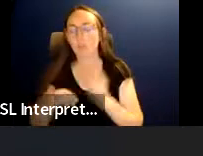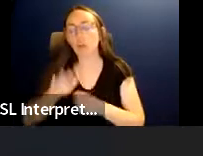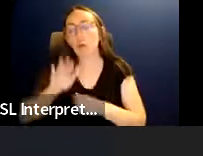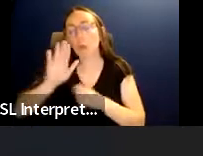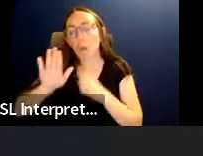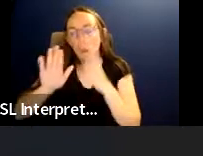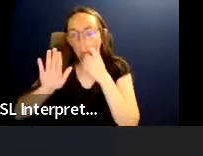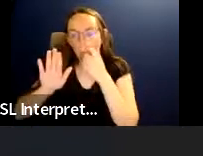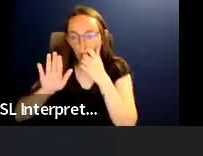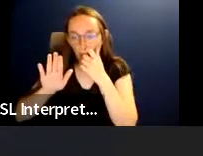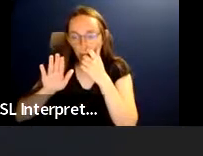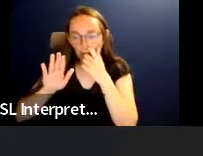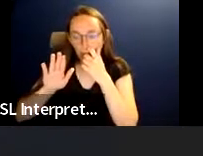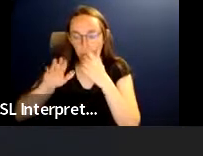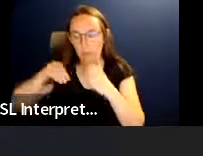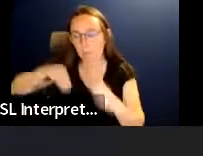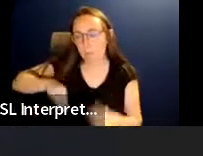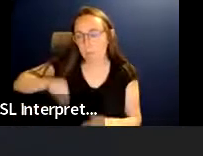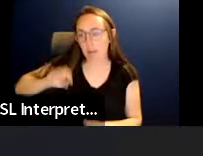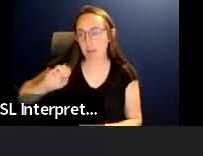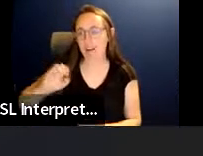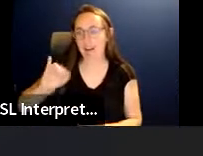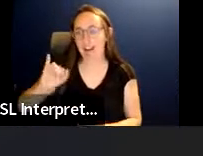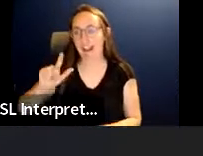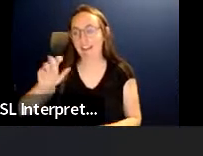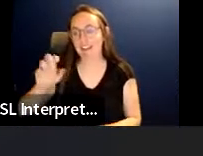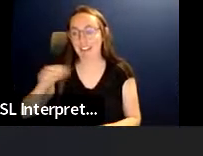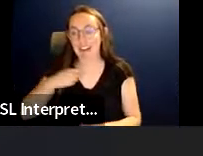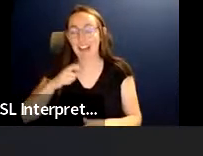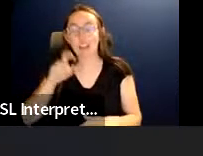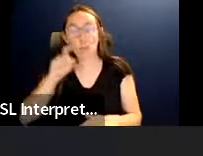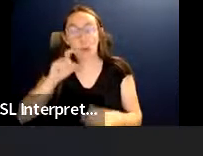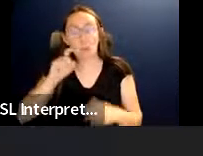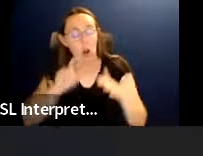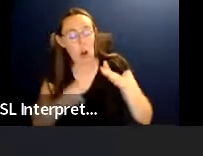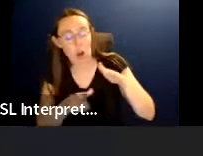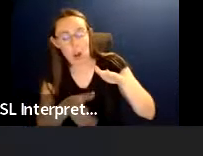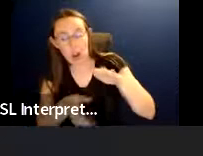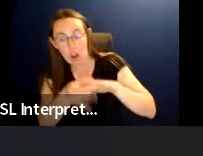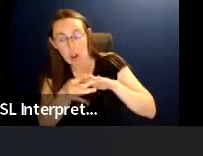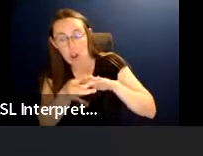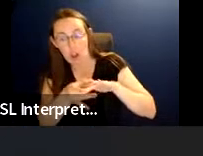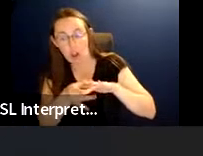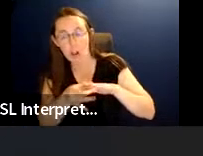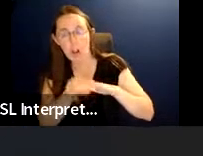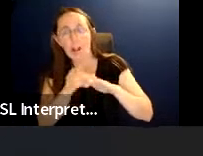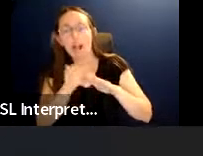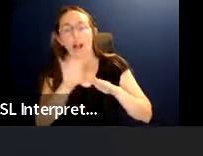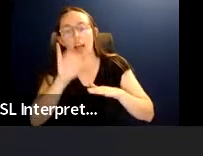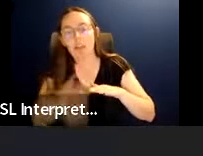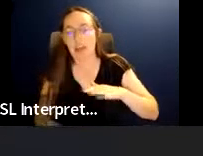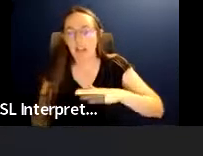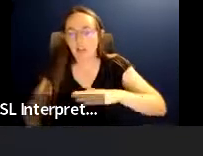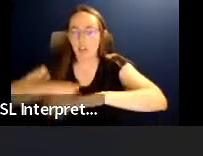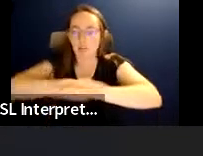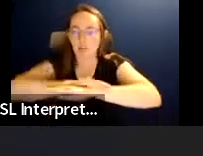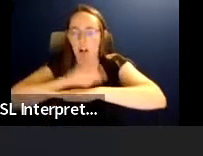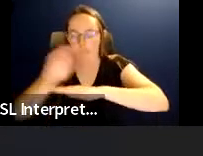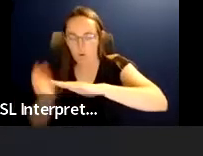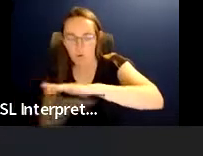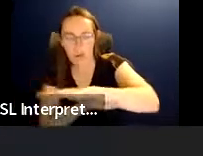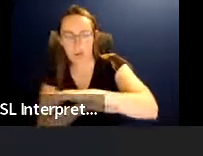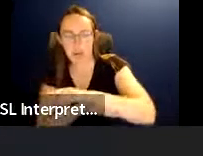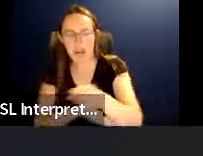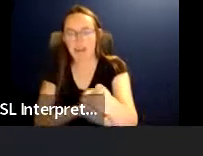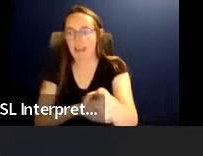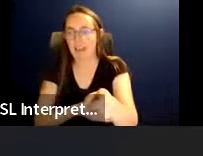your pocket Eileens, that rubber material is what is covered on the top and the bottom of